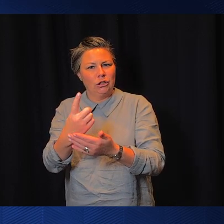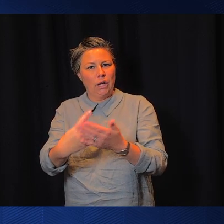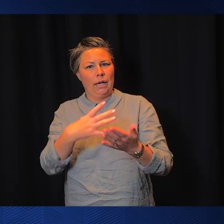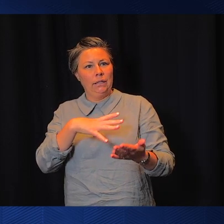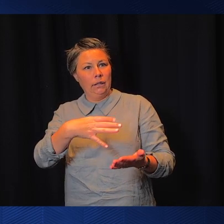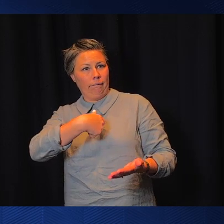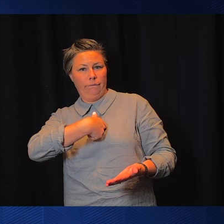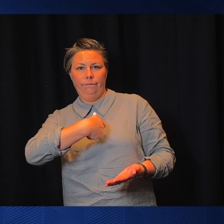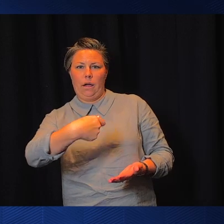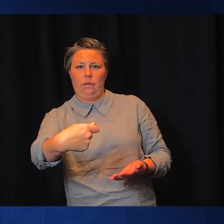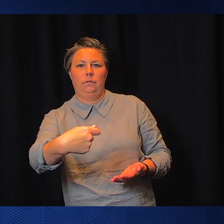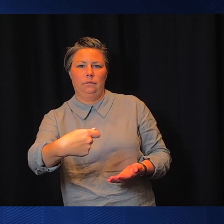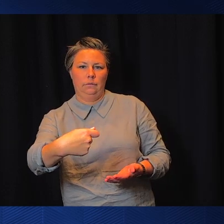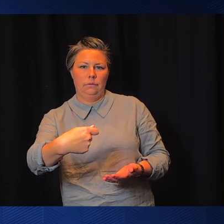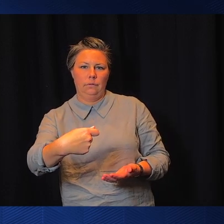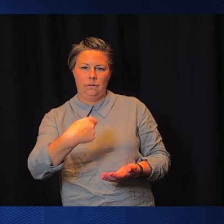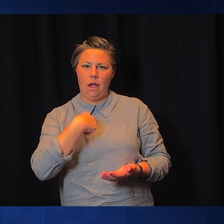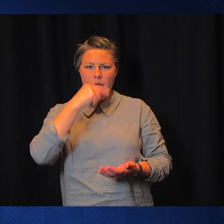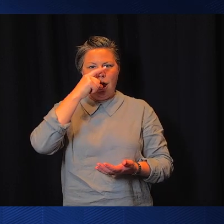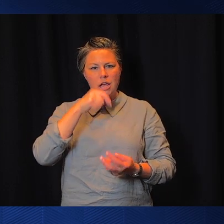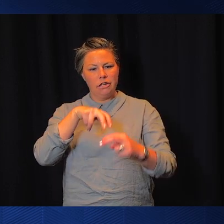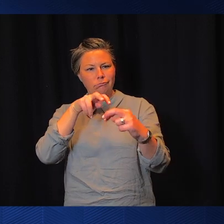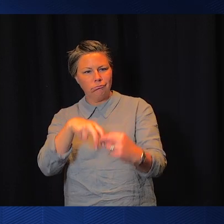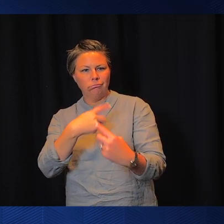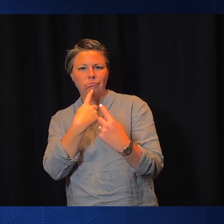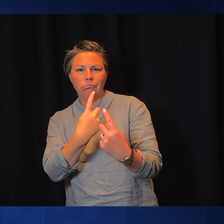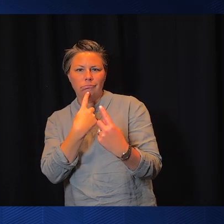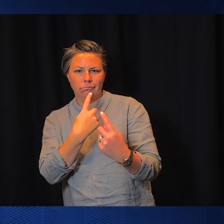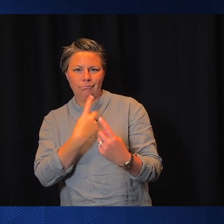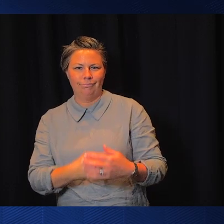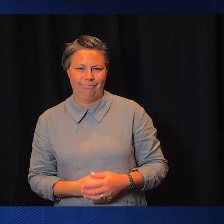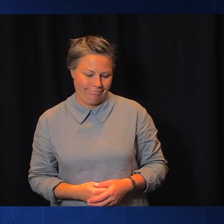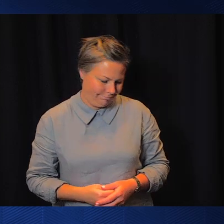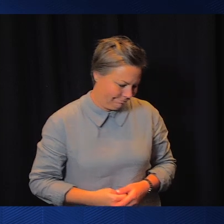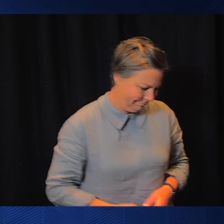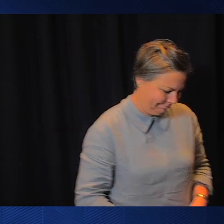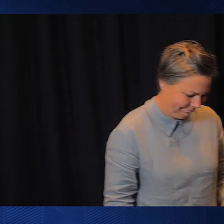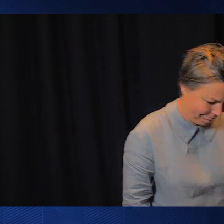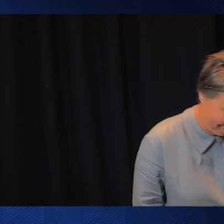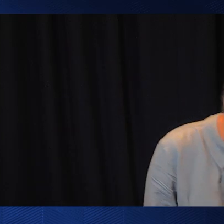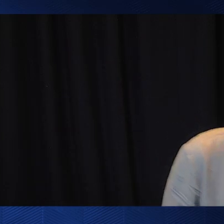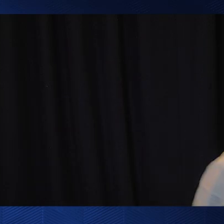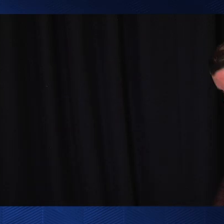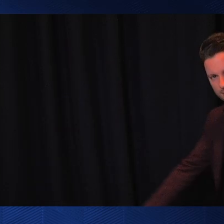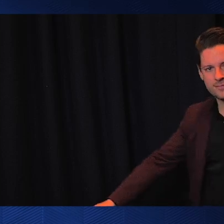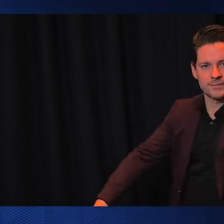invited to have a seat at the table. Welcome. Thank you.